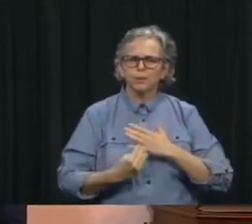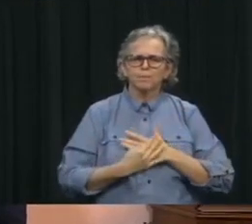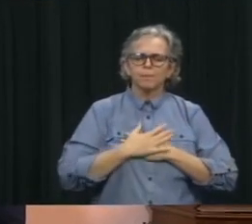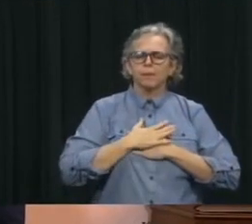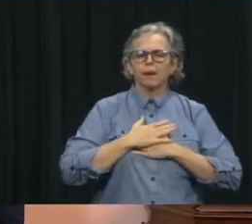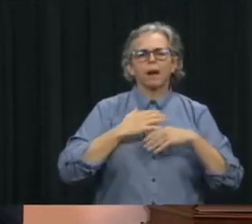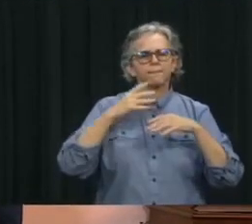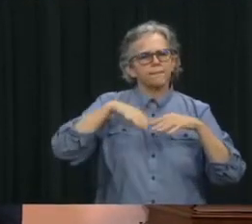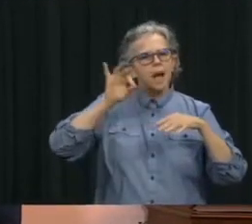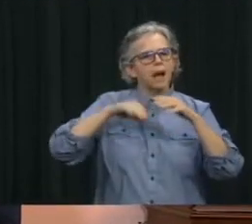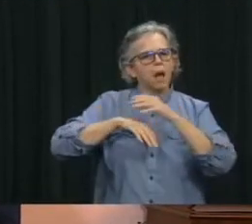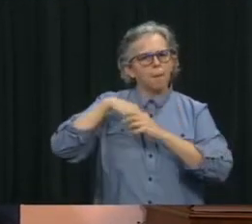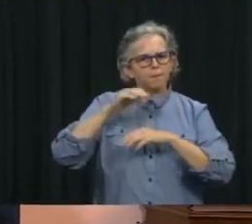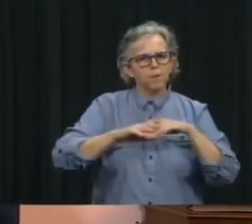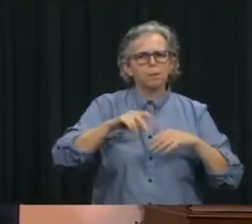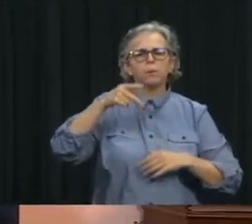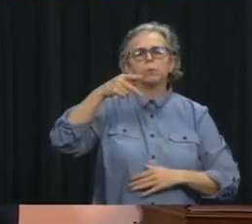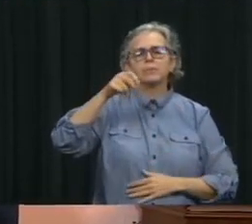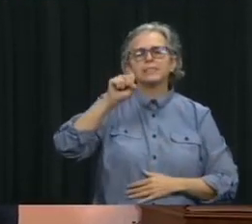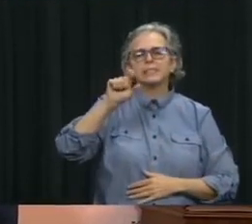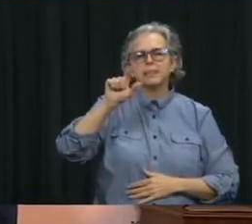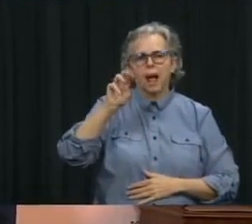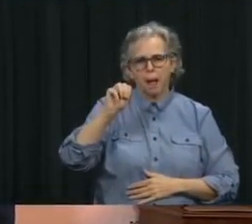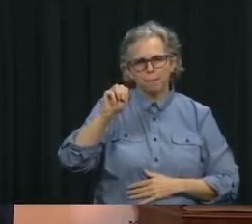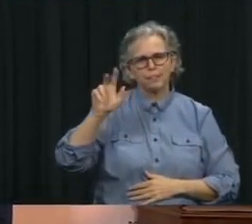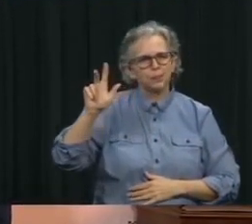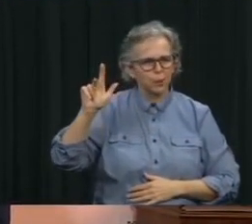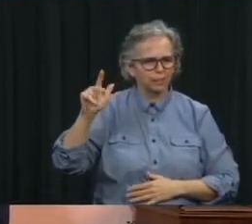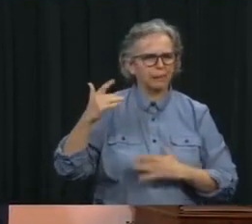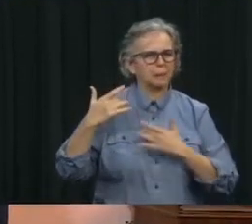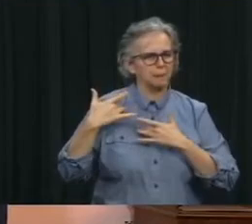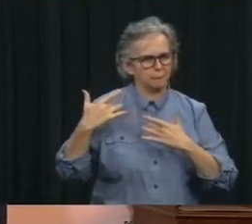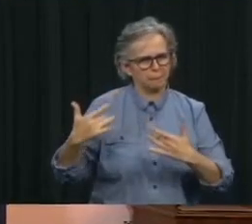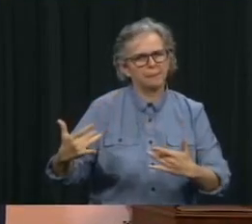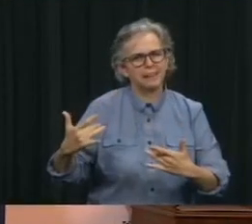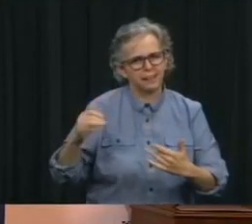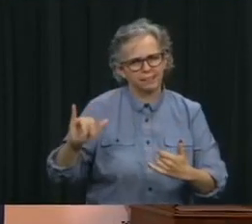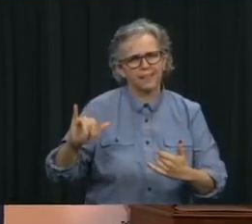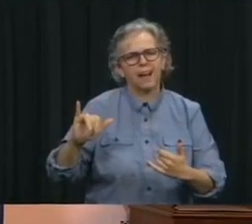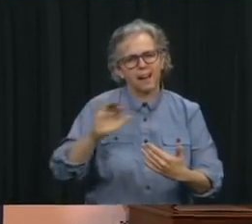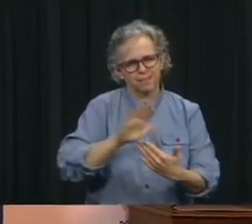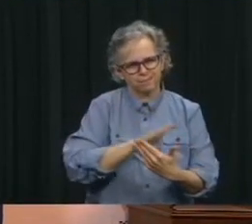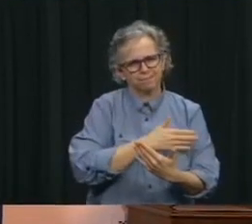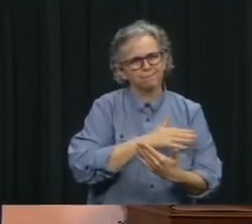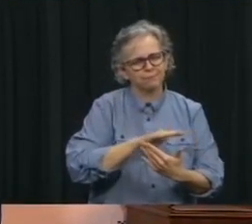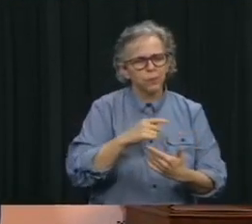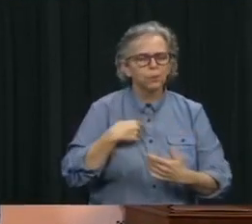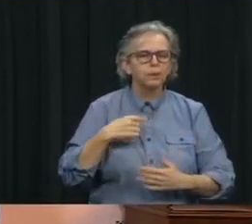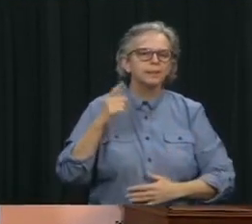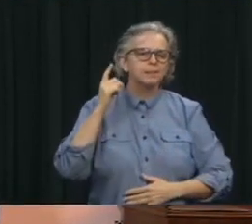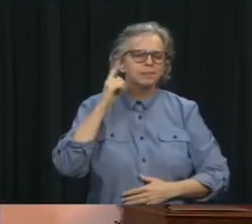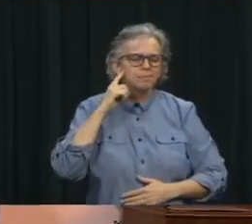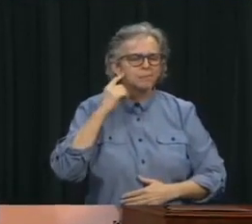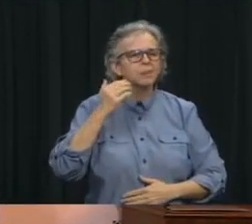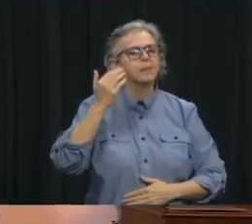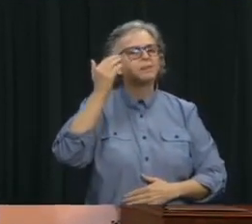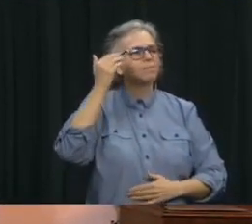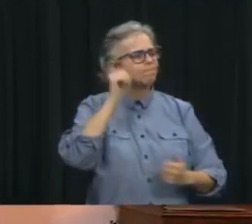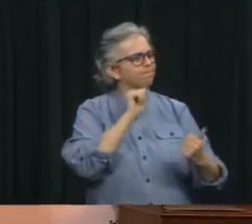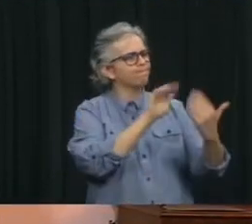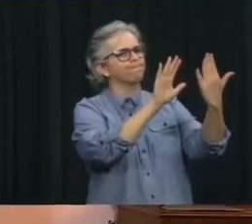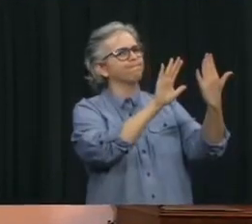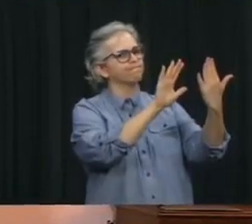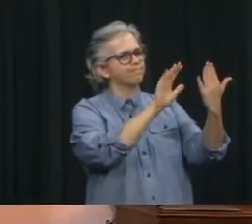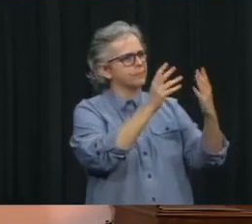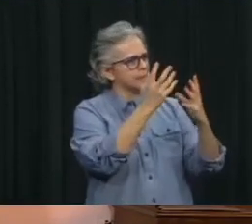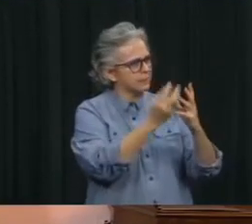at funerals, tells us that, yea, though I walk through the valley of the shadow of death, I will fear